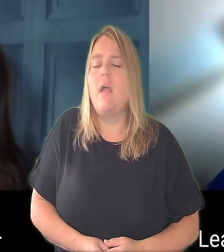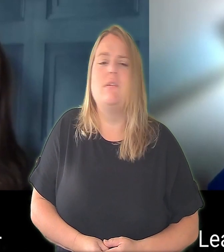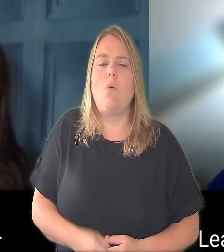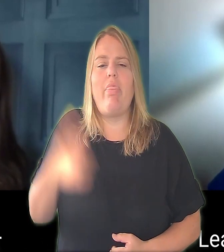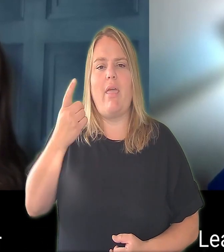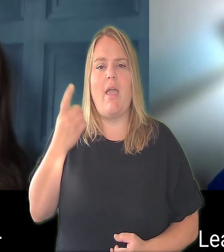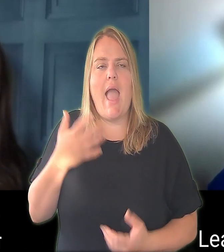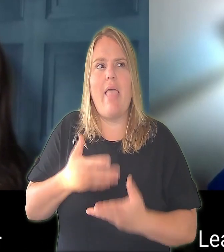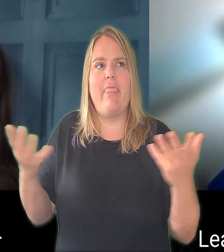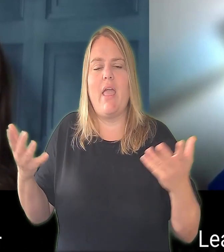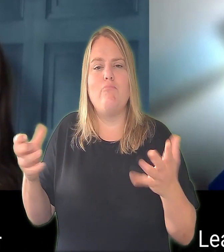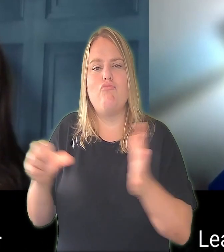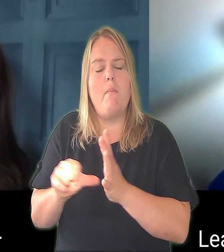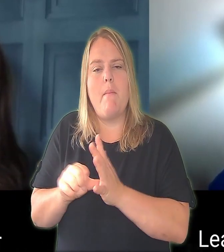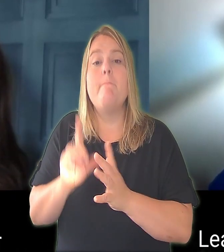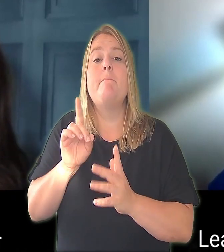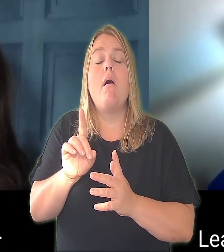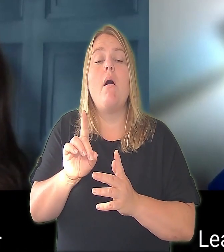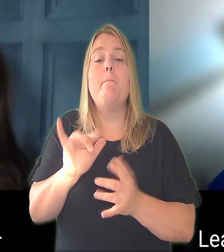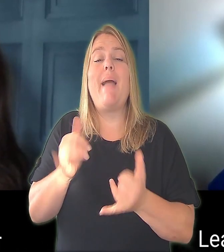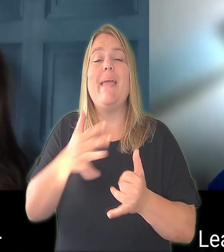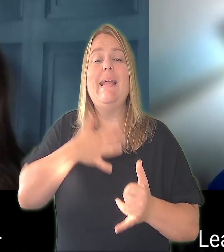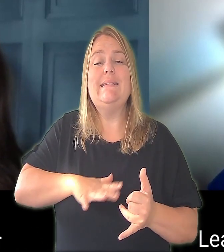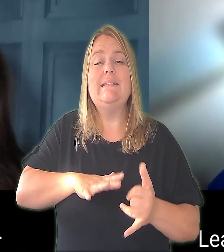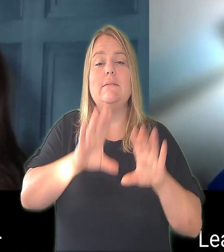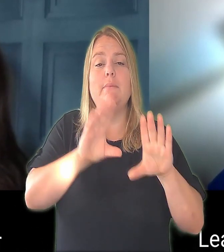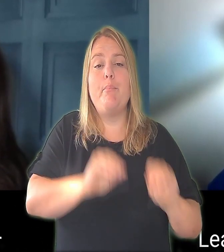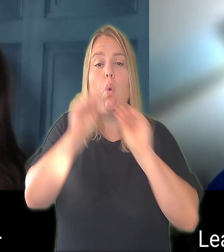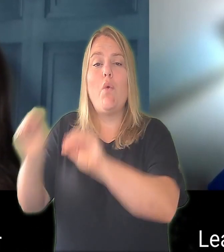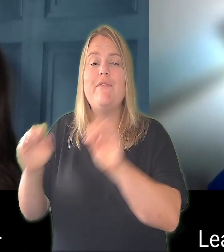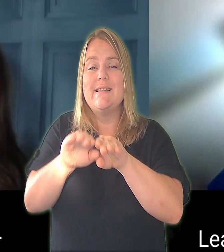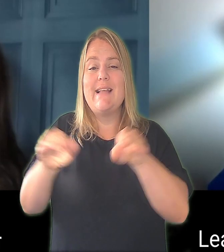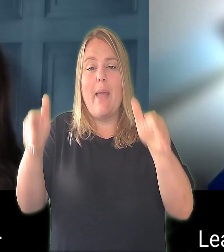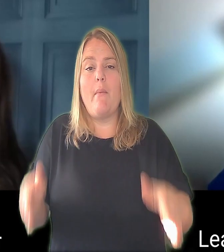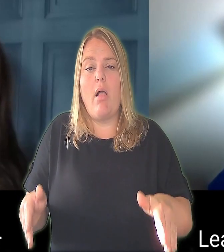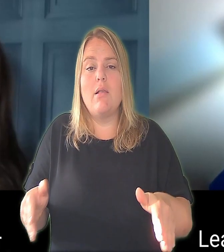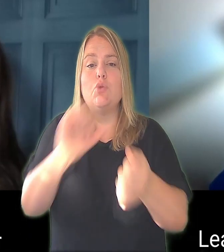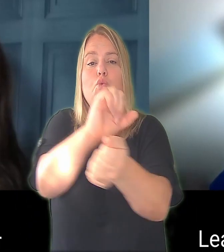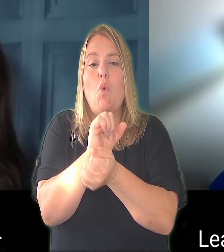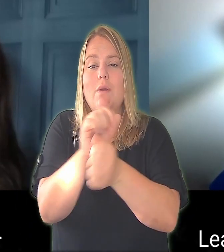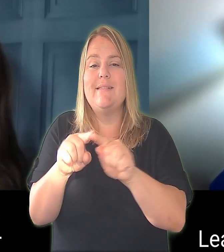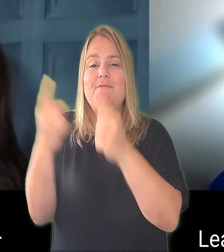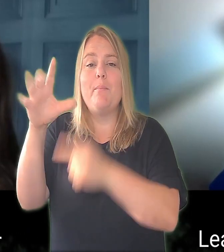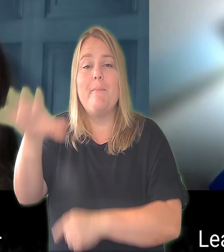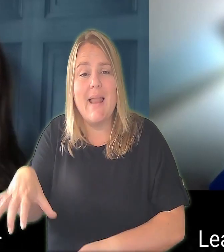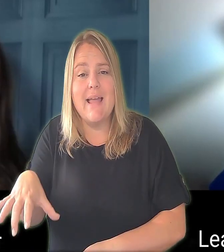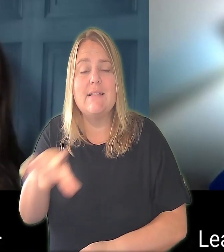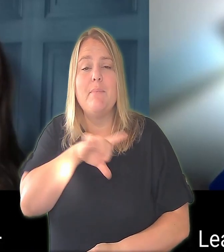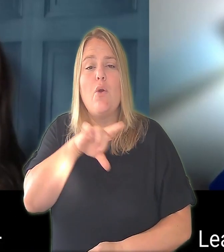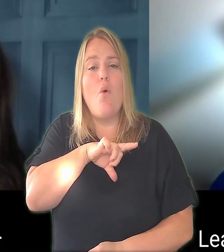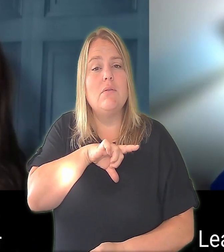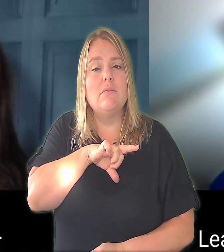impacted. I don't think anything we do is going to get in their way, but I was thinking we might need to move some of the tables to be stored in a different place the